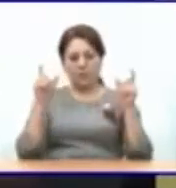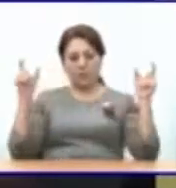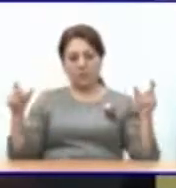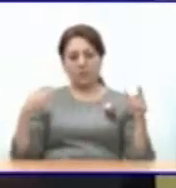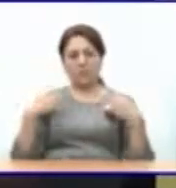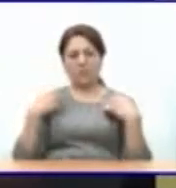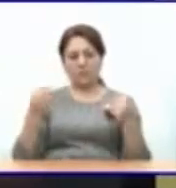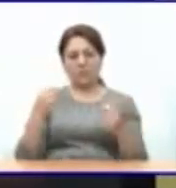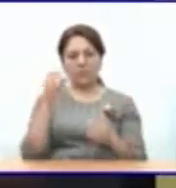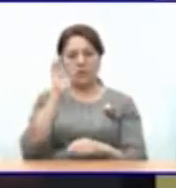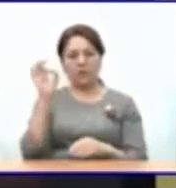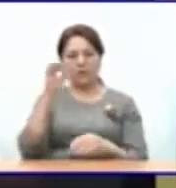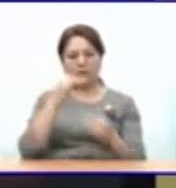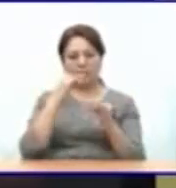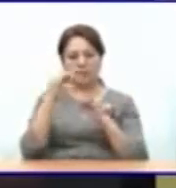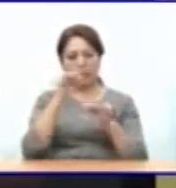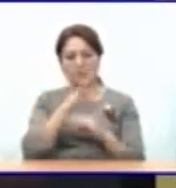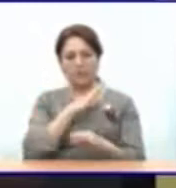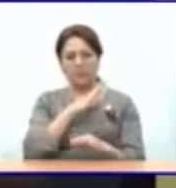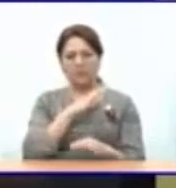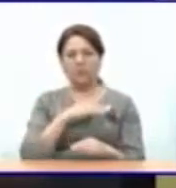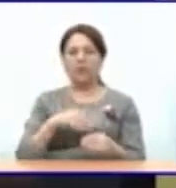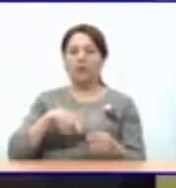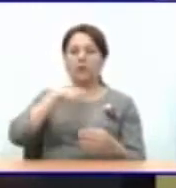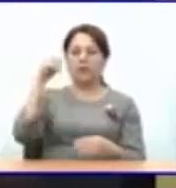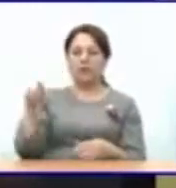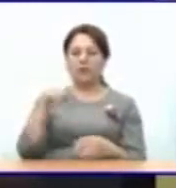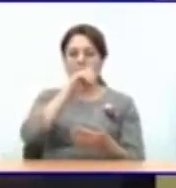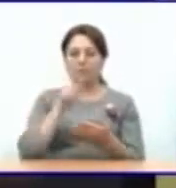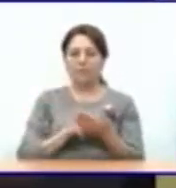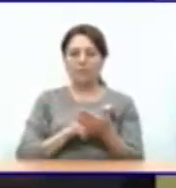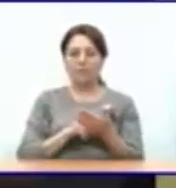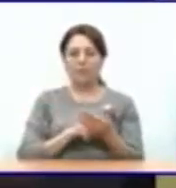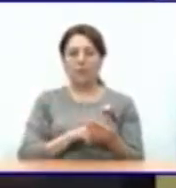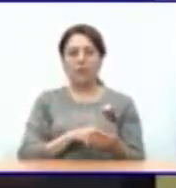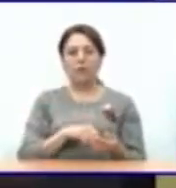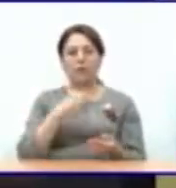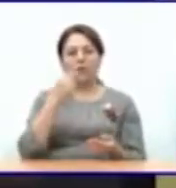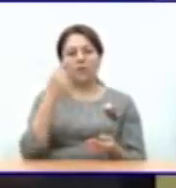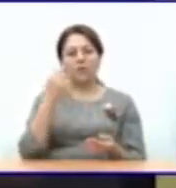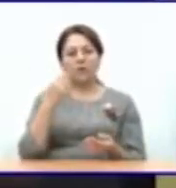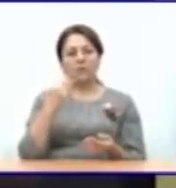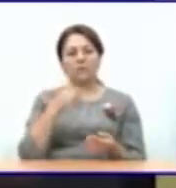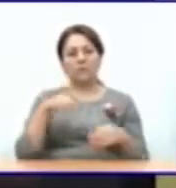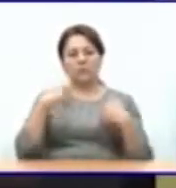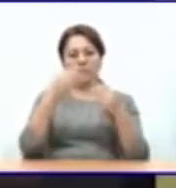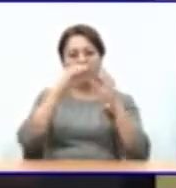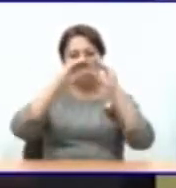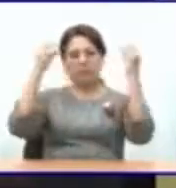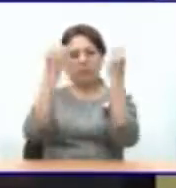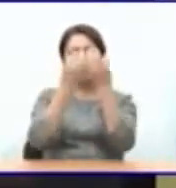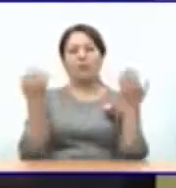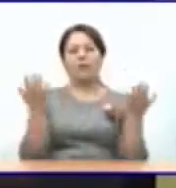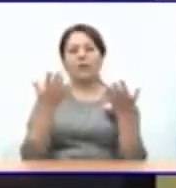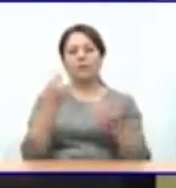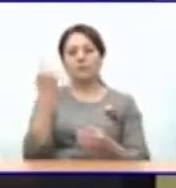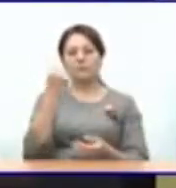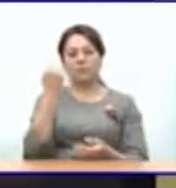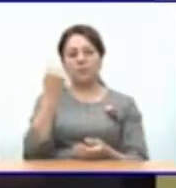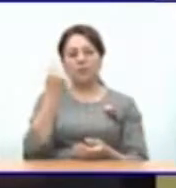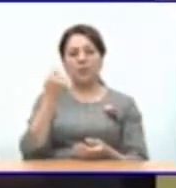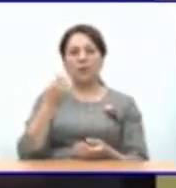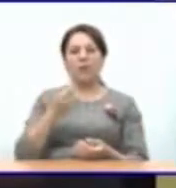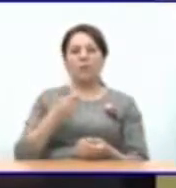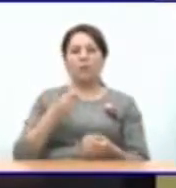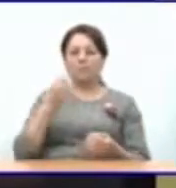ham gaplashib ketyapmiz. Keyingi savolga o'tamiz. Ikkinchi savol. Quyidagi planetalarning qaysi birini ma'lum